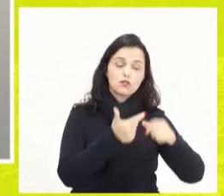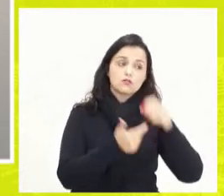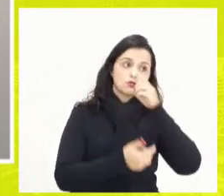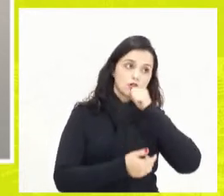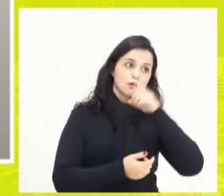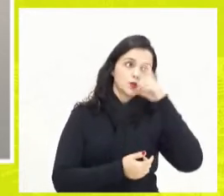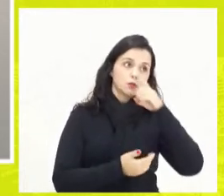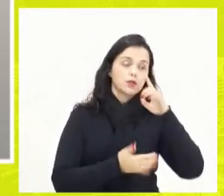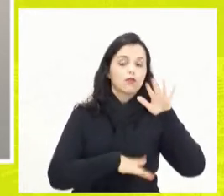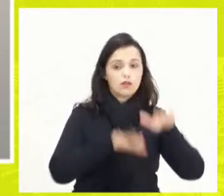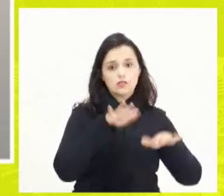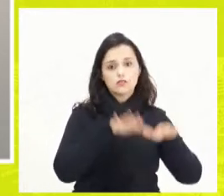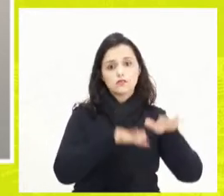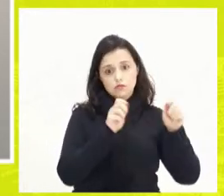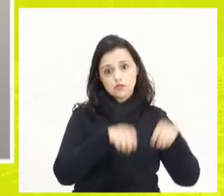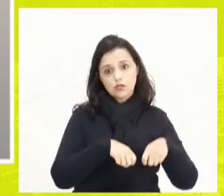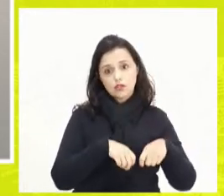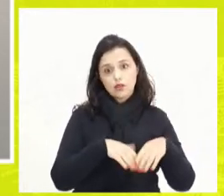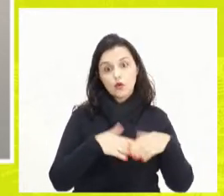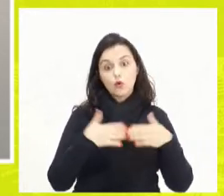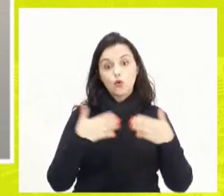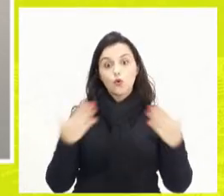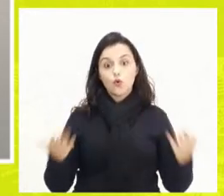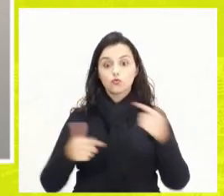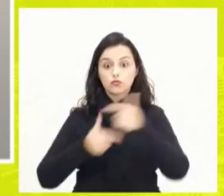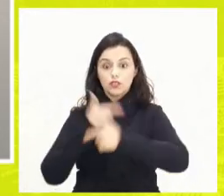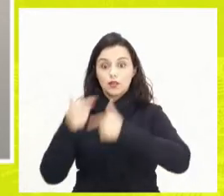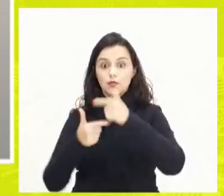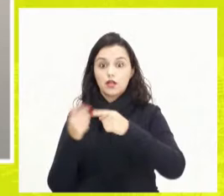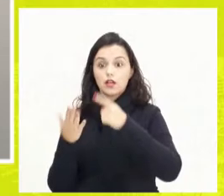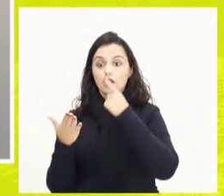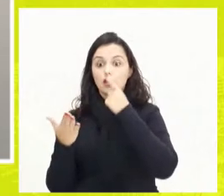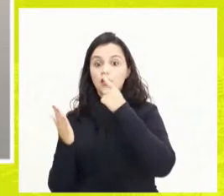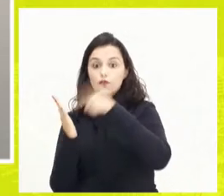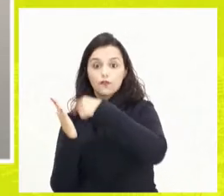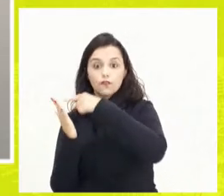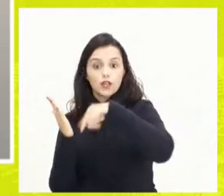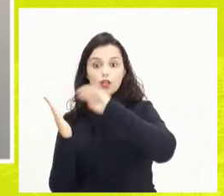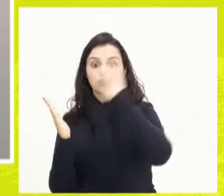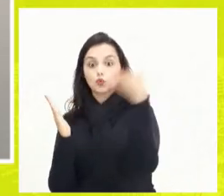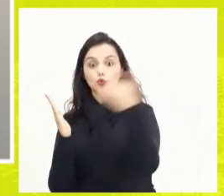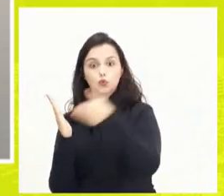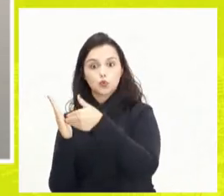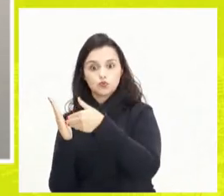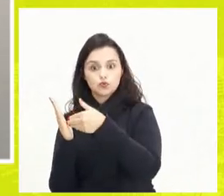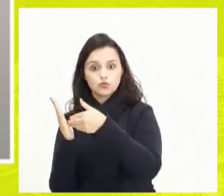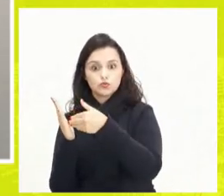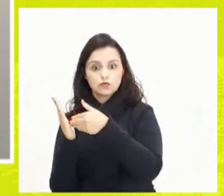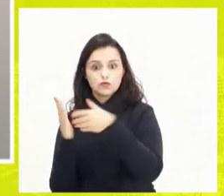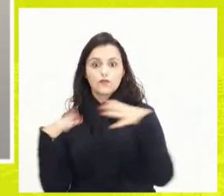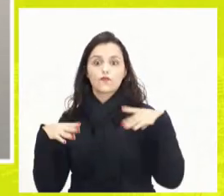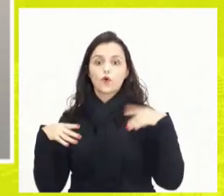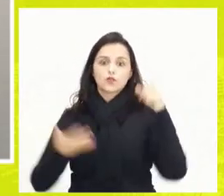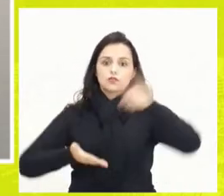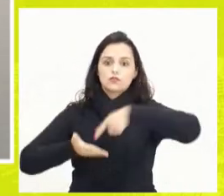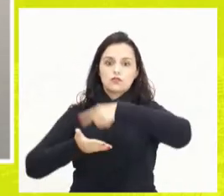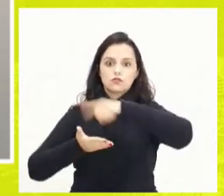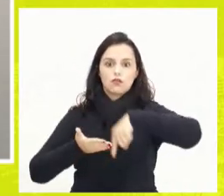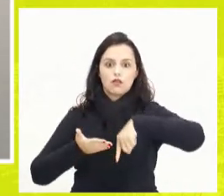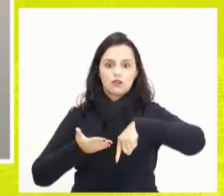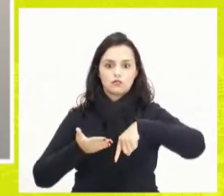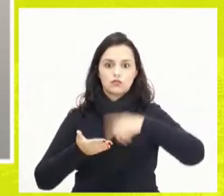ever knowing when you're going to work you're going to work every weekend every holiday to have your vacation